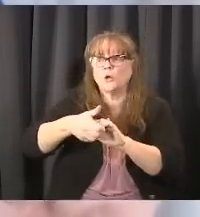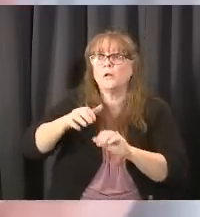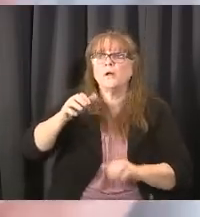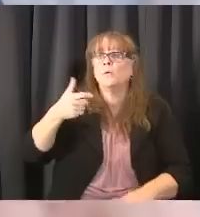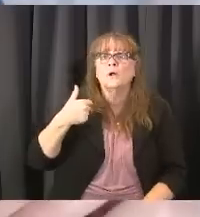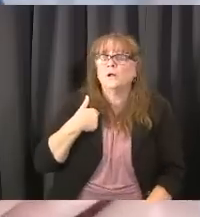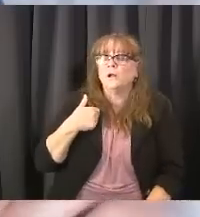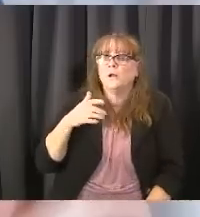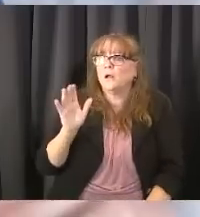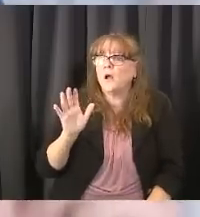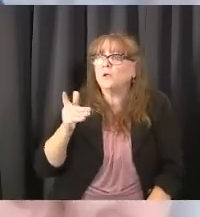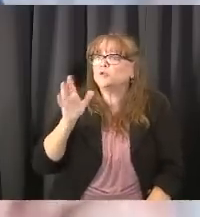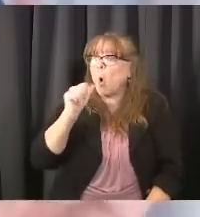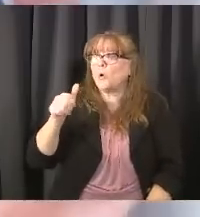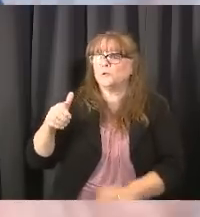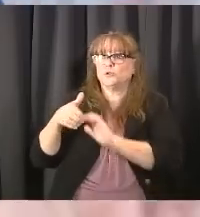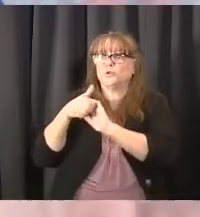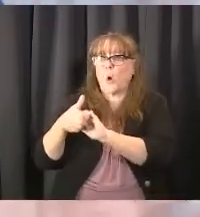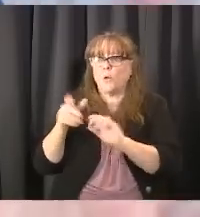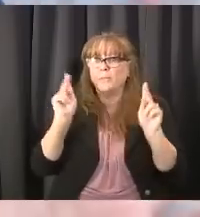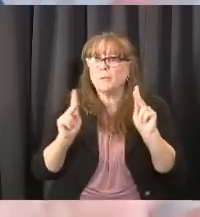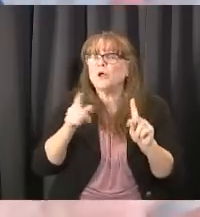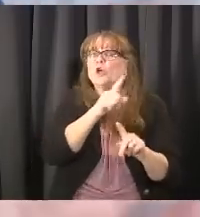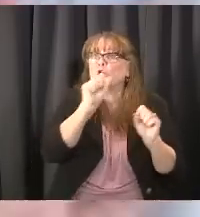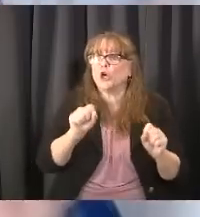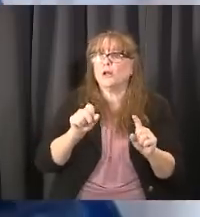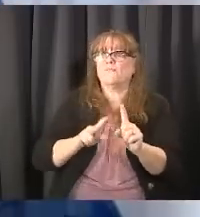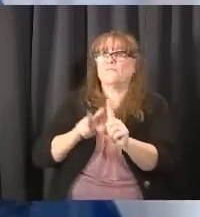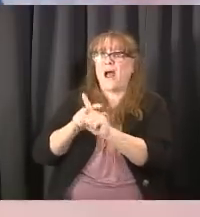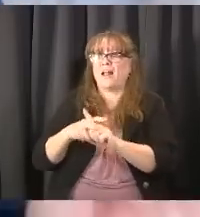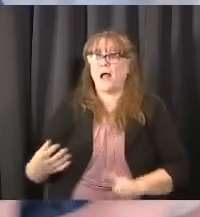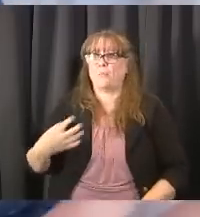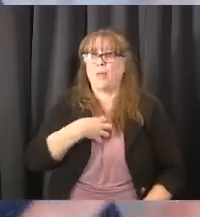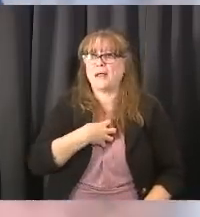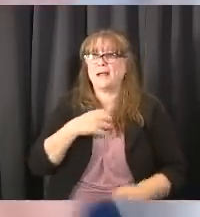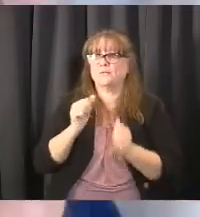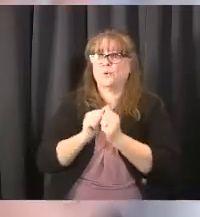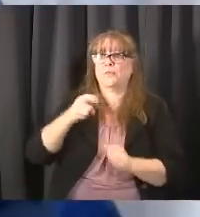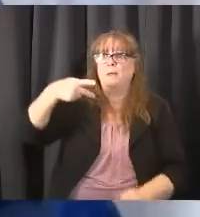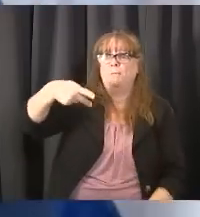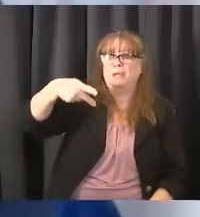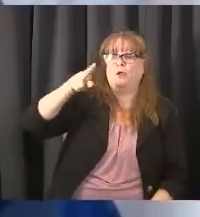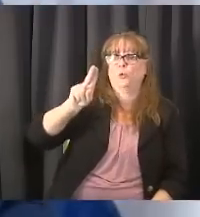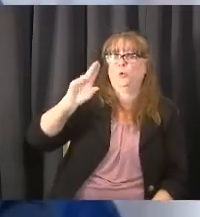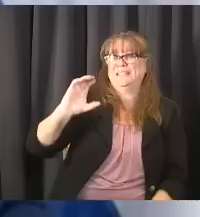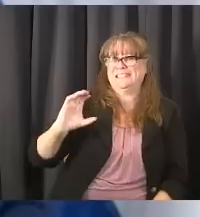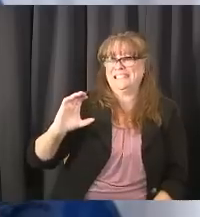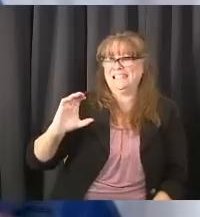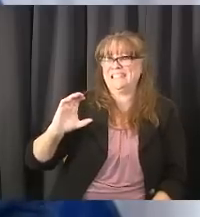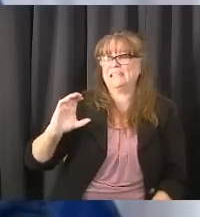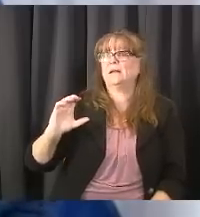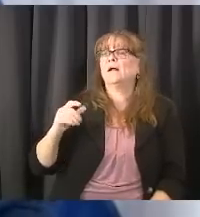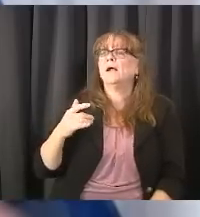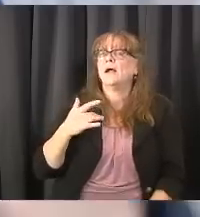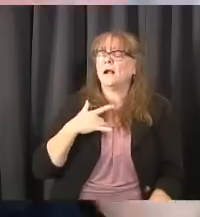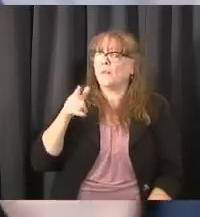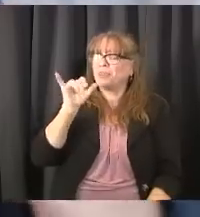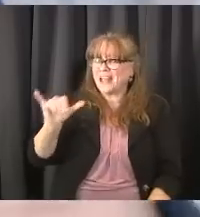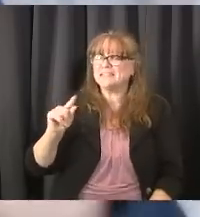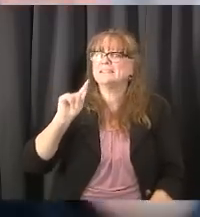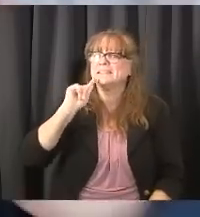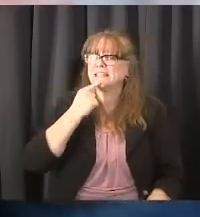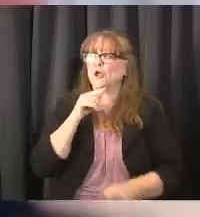the PUC, and we take those very seriously. As you've exposed, this can be a racket. People